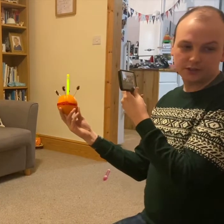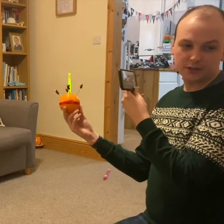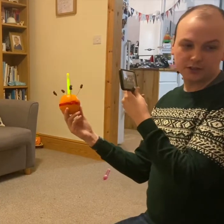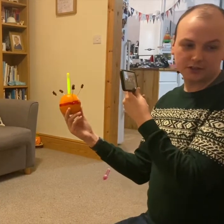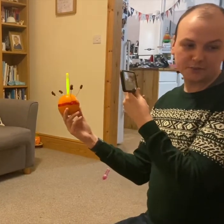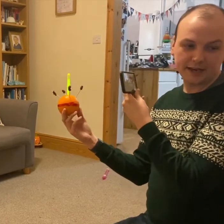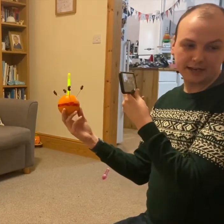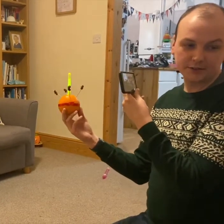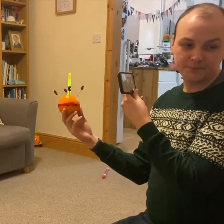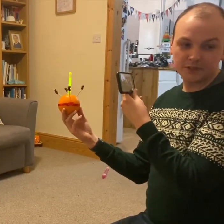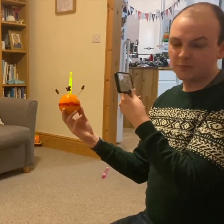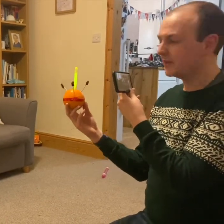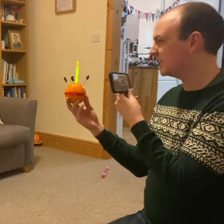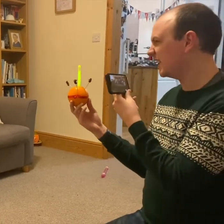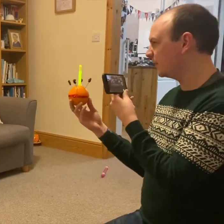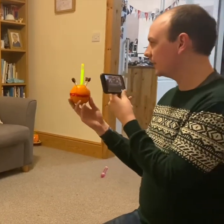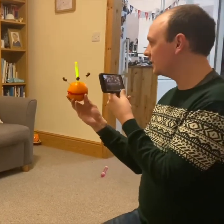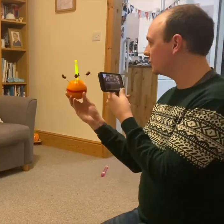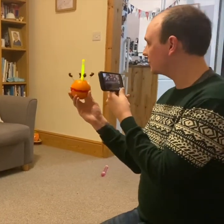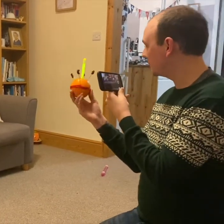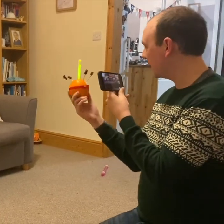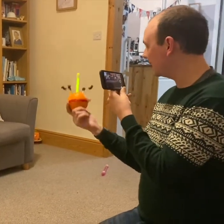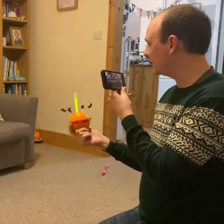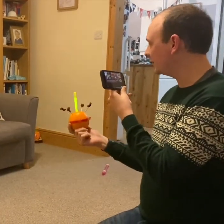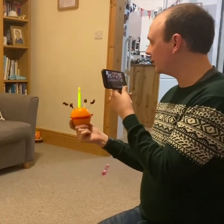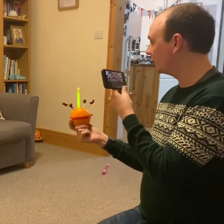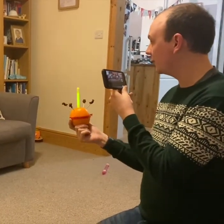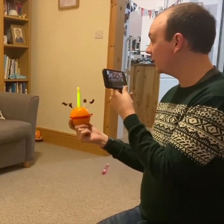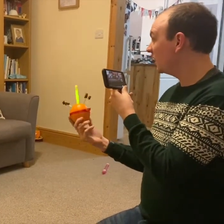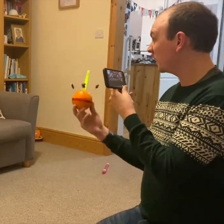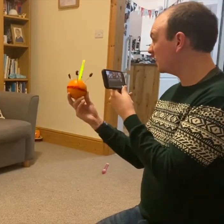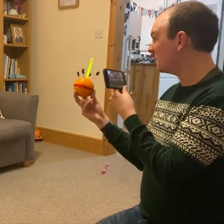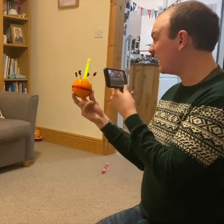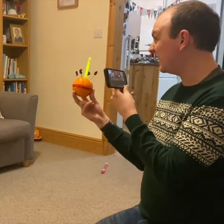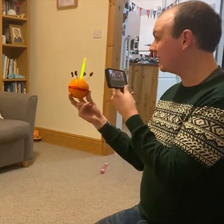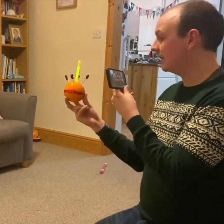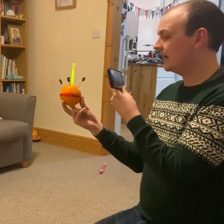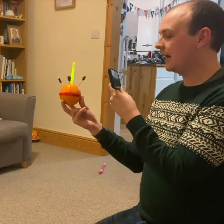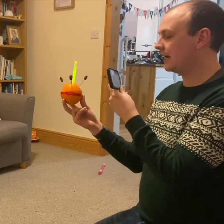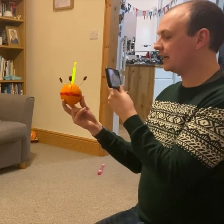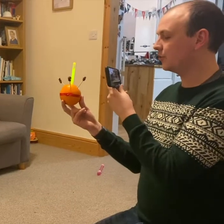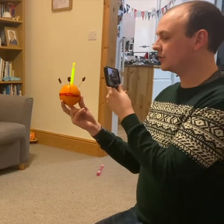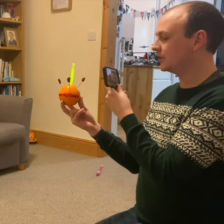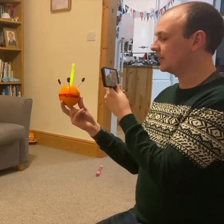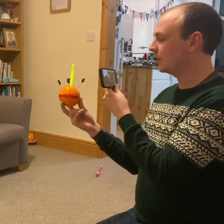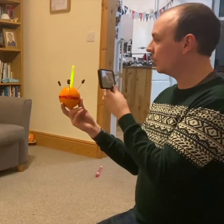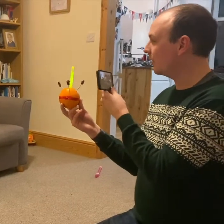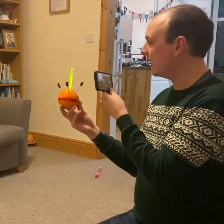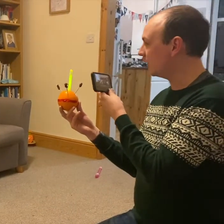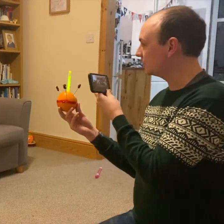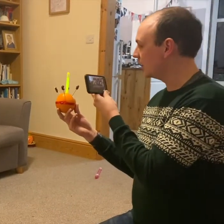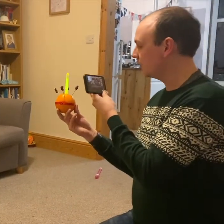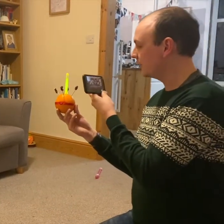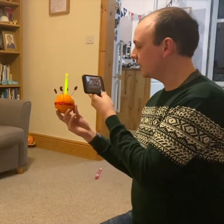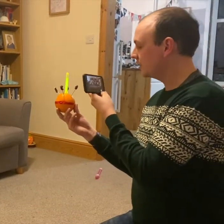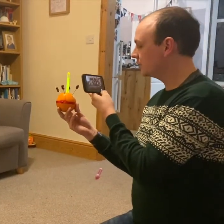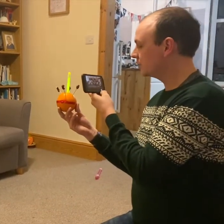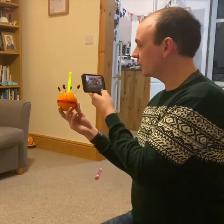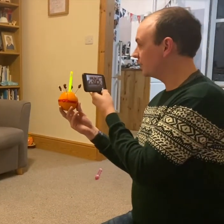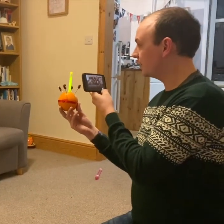creation that God has made. But today we're going to do something a little bit different. We're going to make a Christingle out